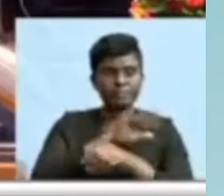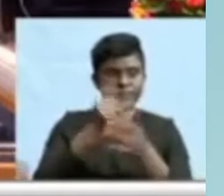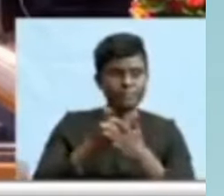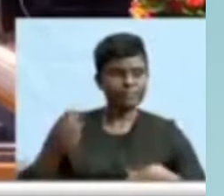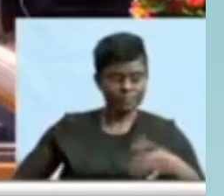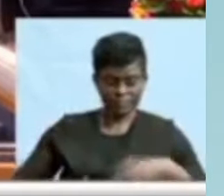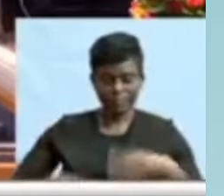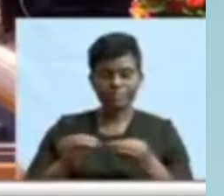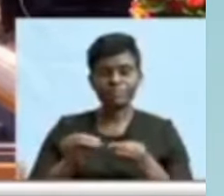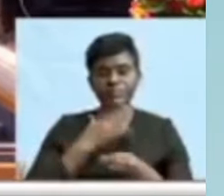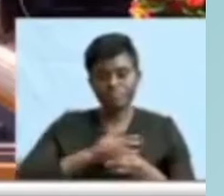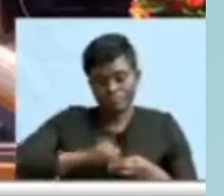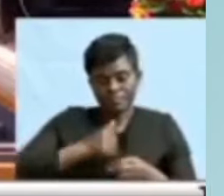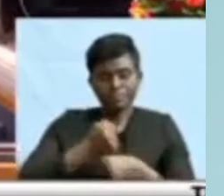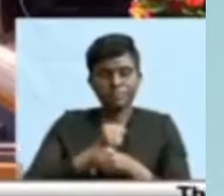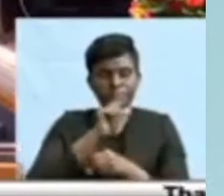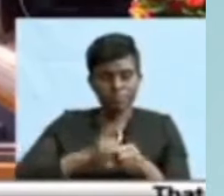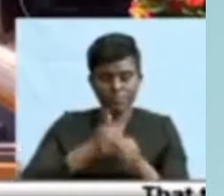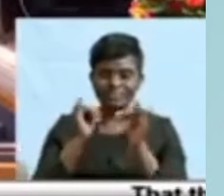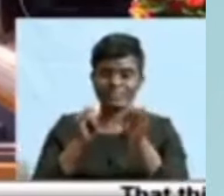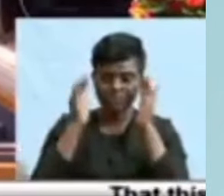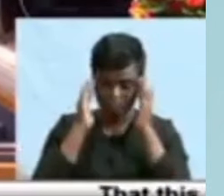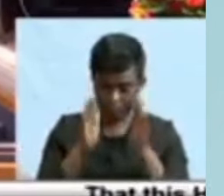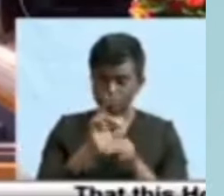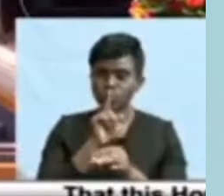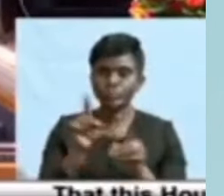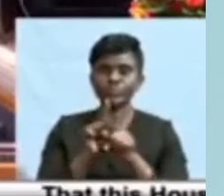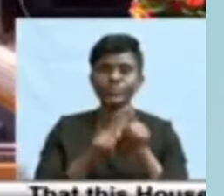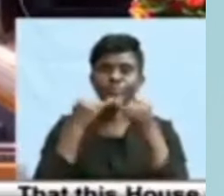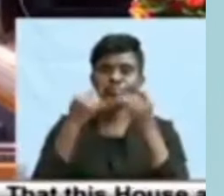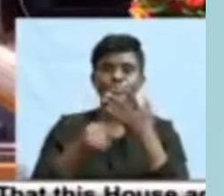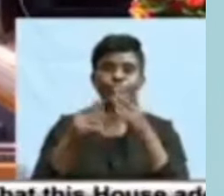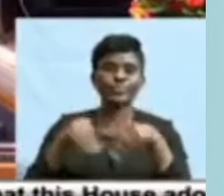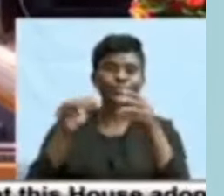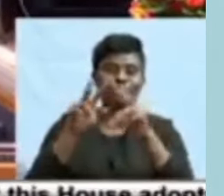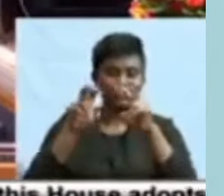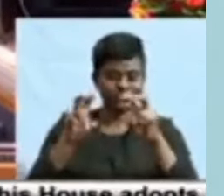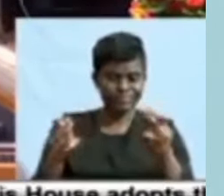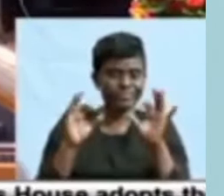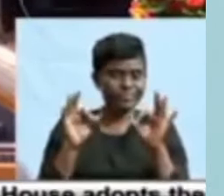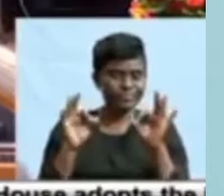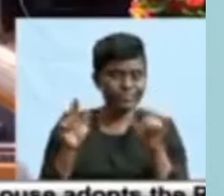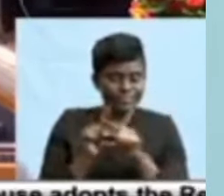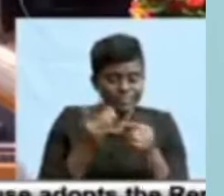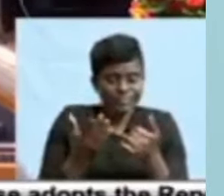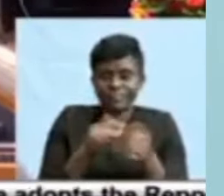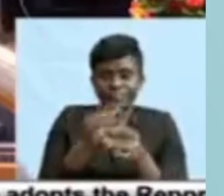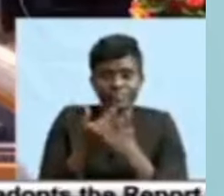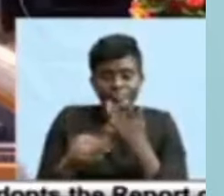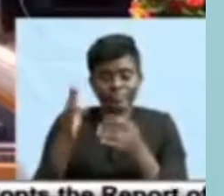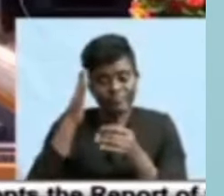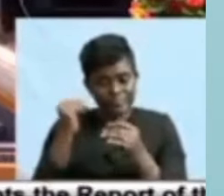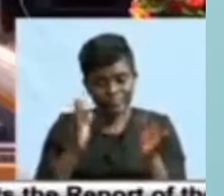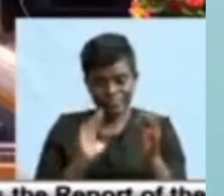complaints, please let's make sure that we remain factual and the information should be verifiable. The